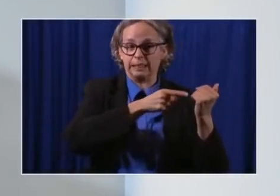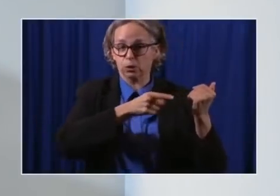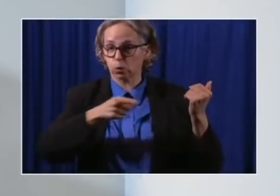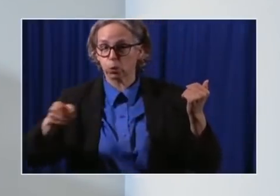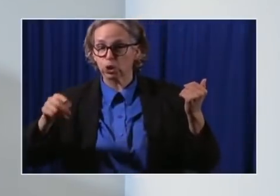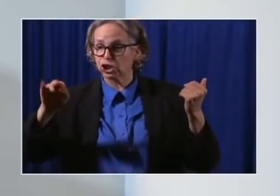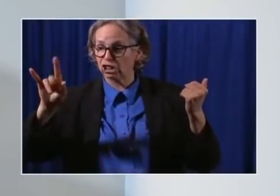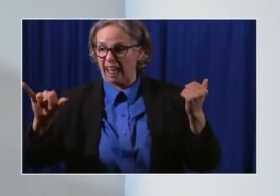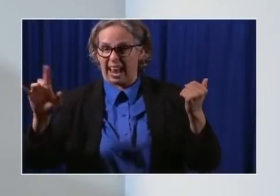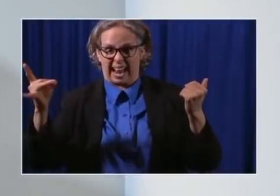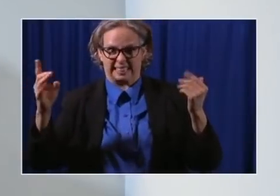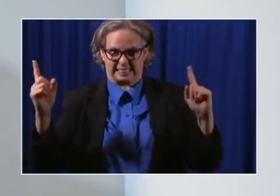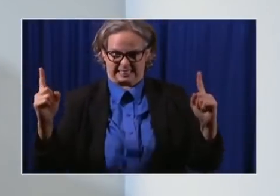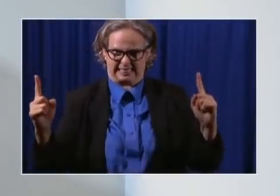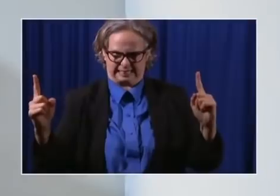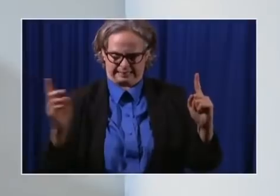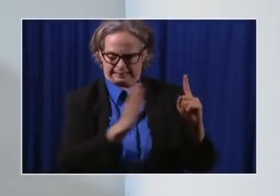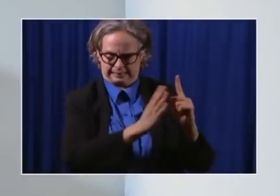reported